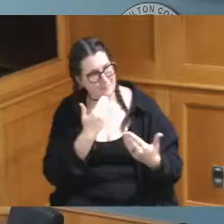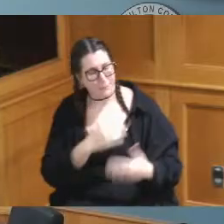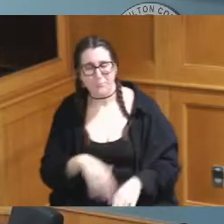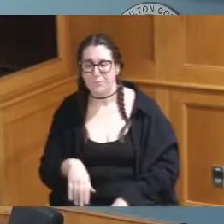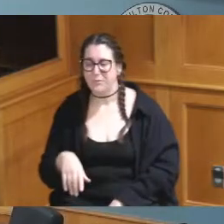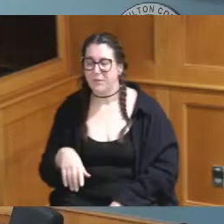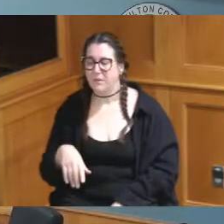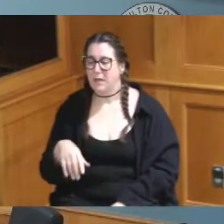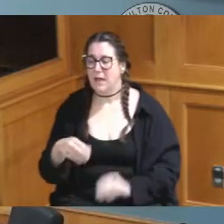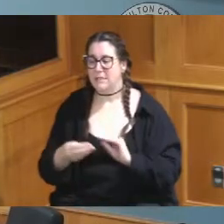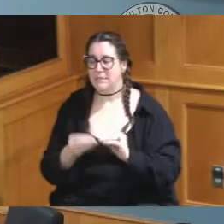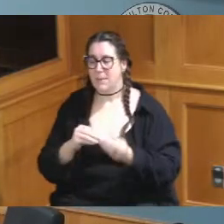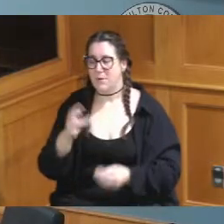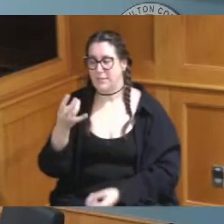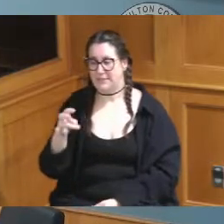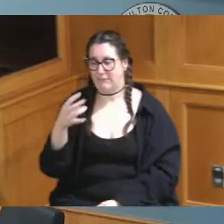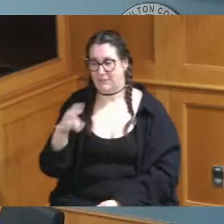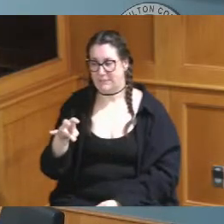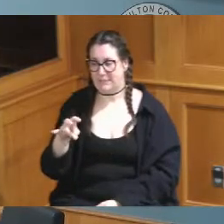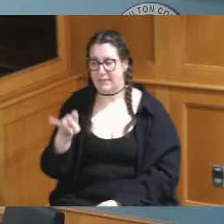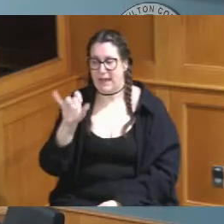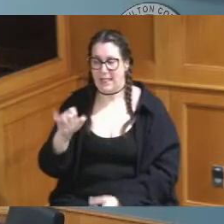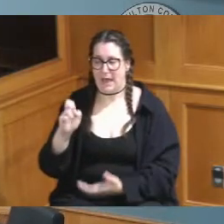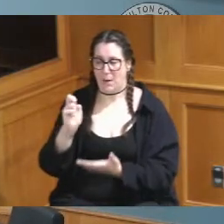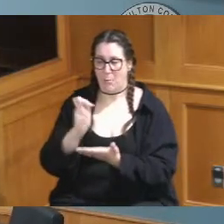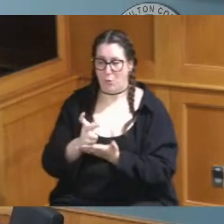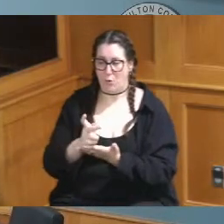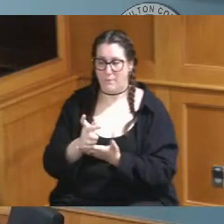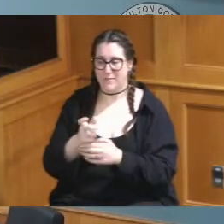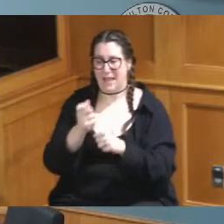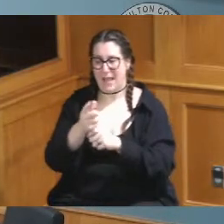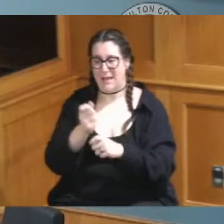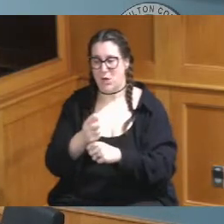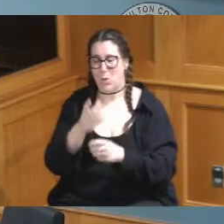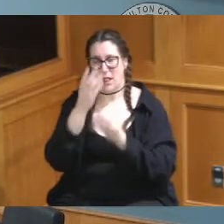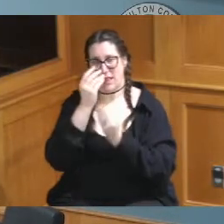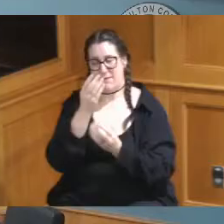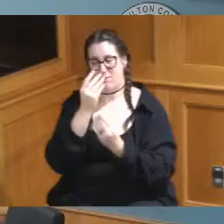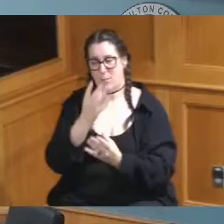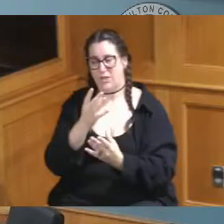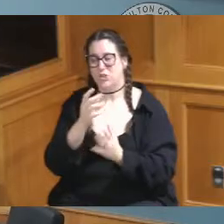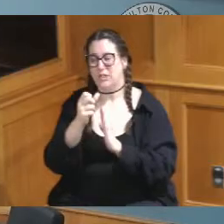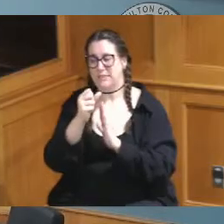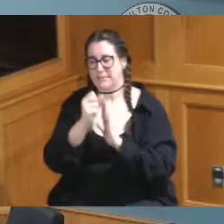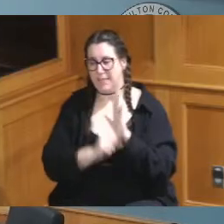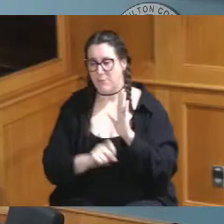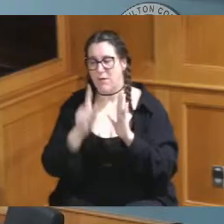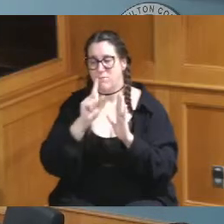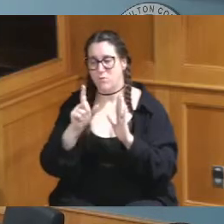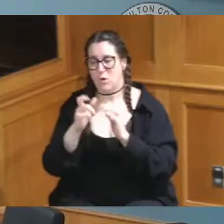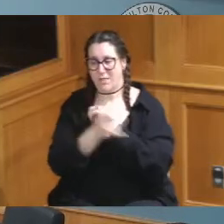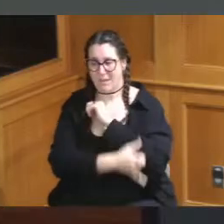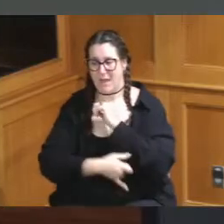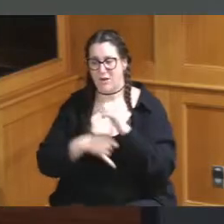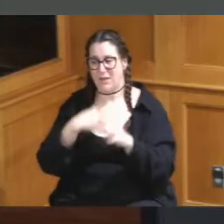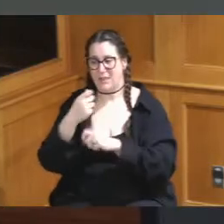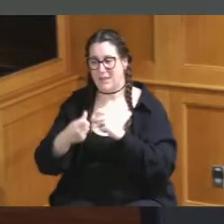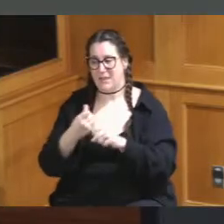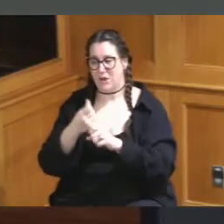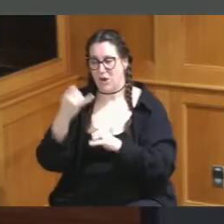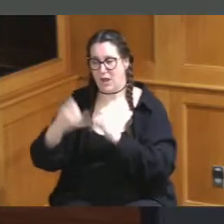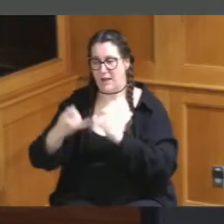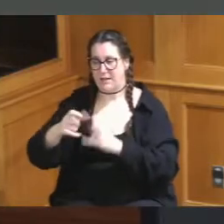number 17 in your packet. This is authorizing an annual information statement for the county for the year ended December